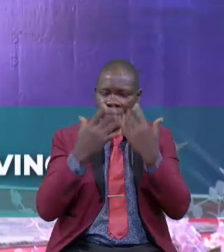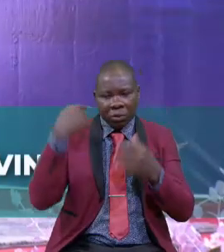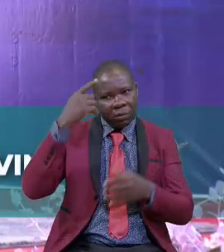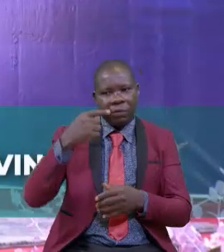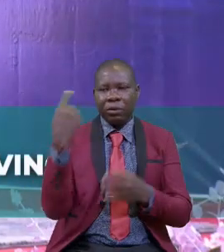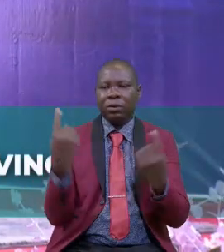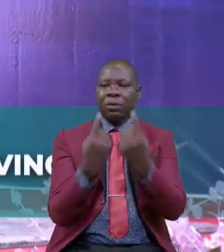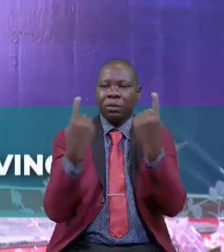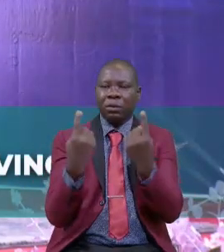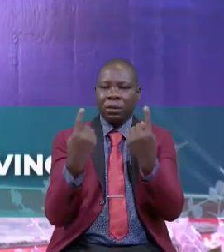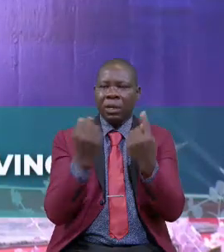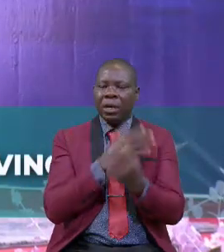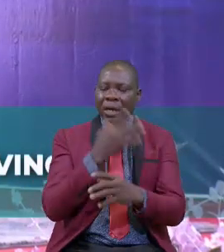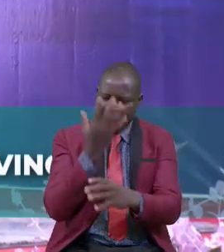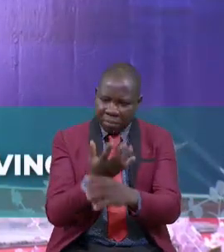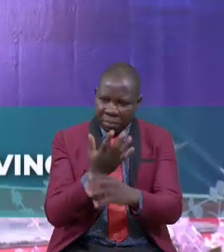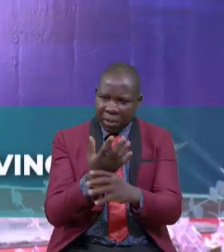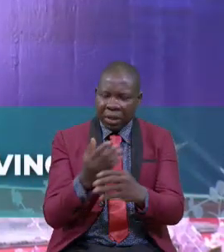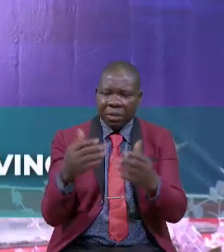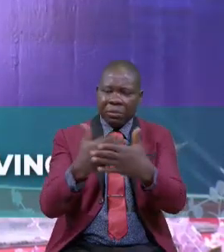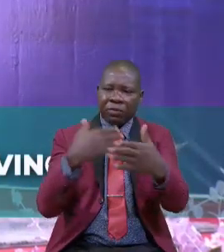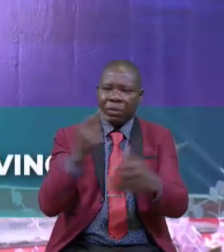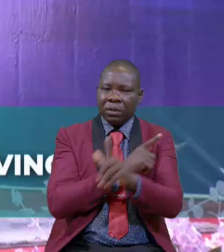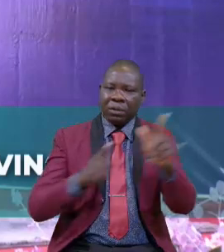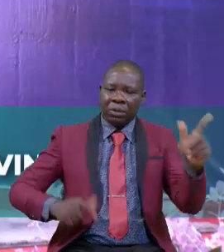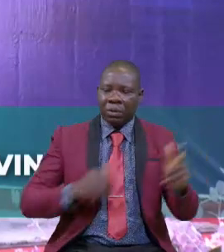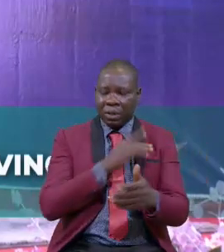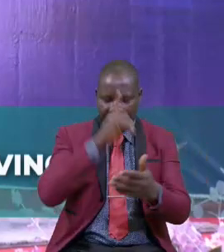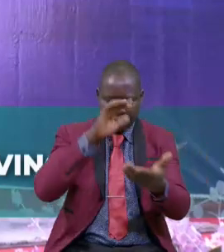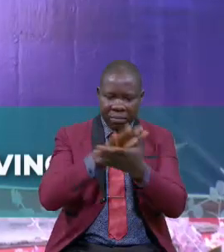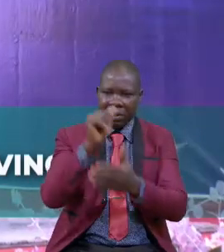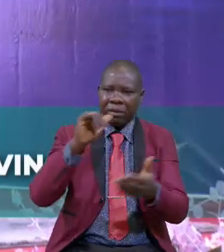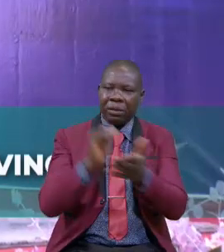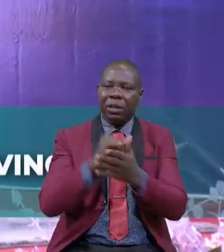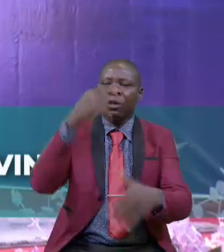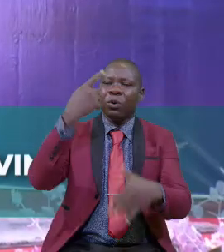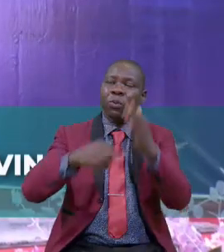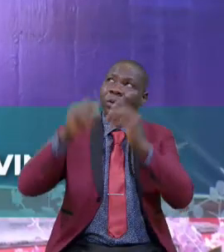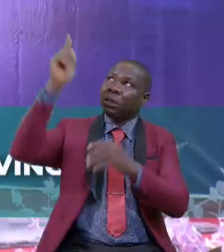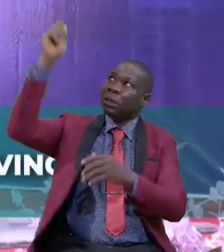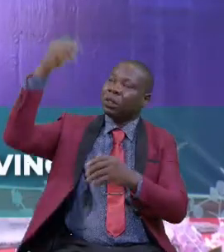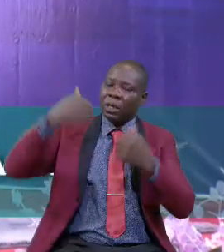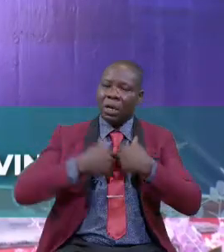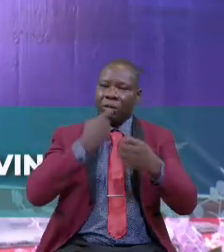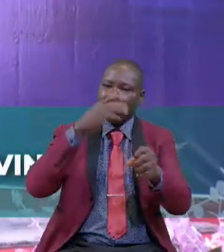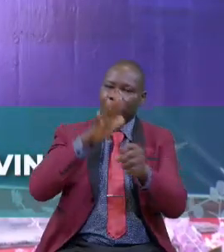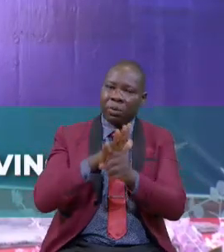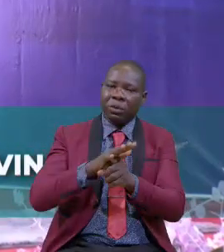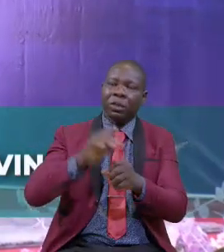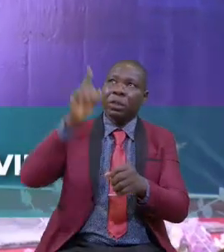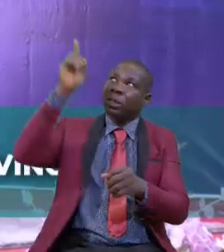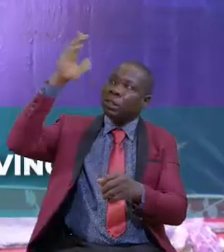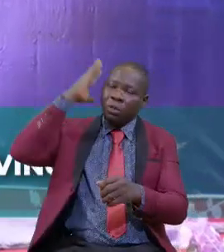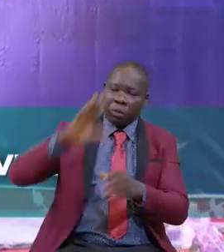the Lord and we believe that what he has promised, he will and he will do, because he